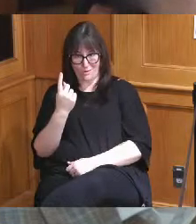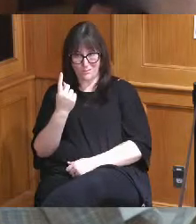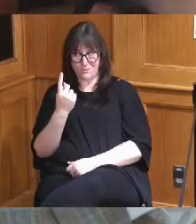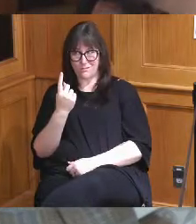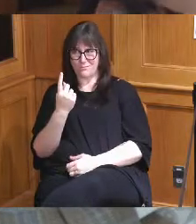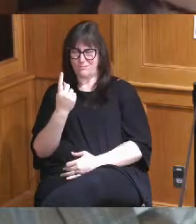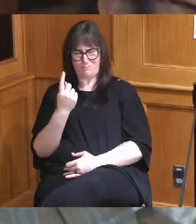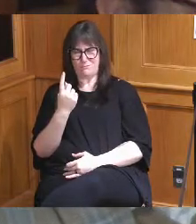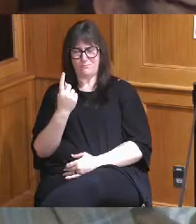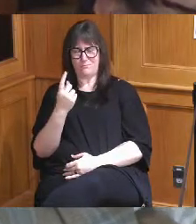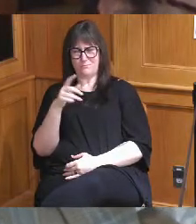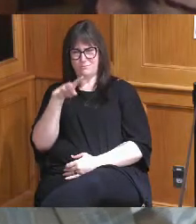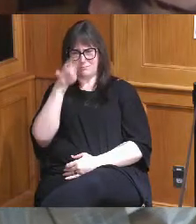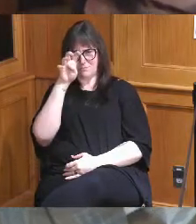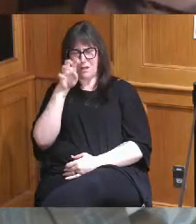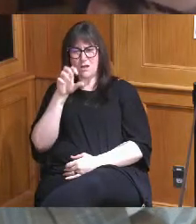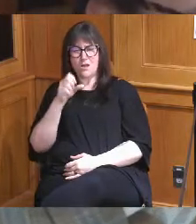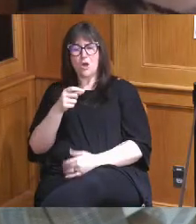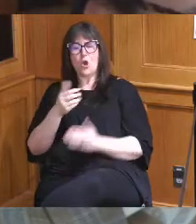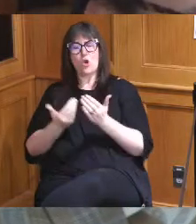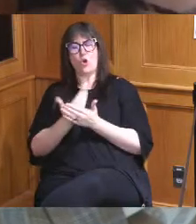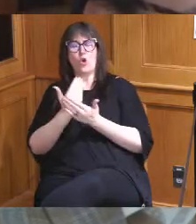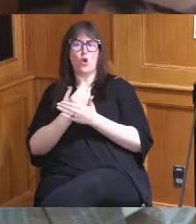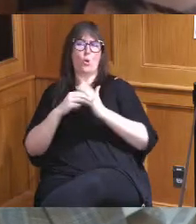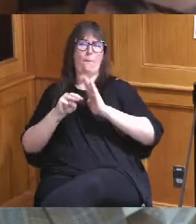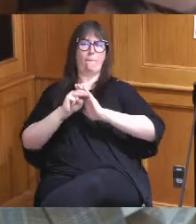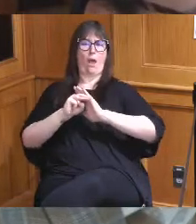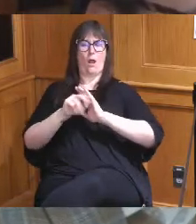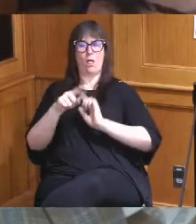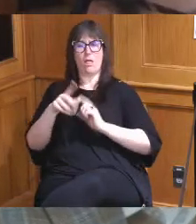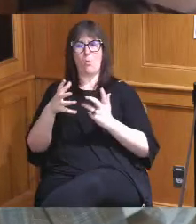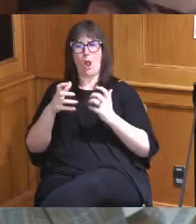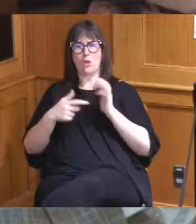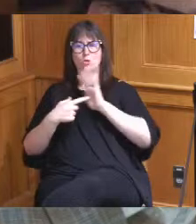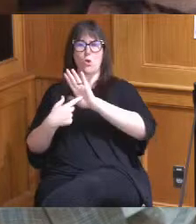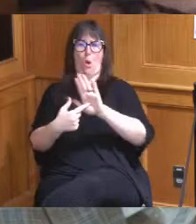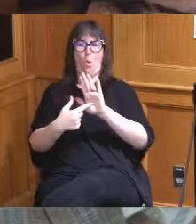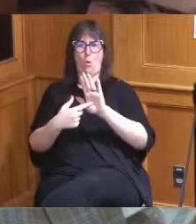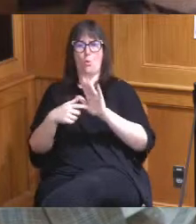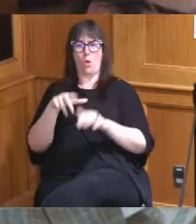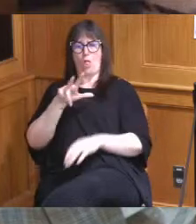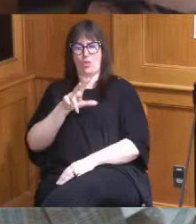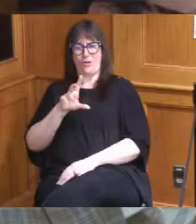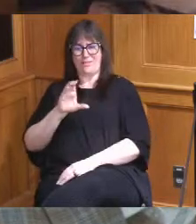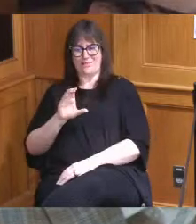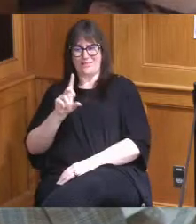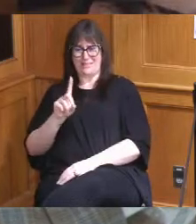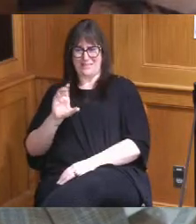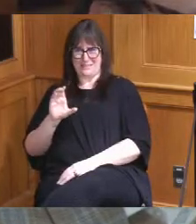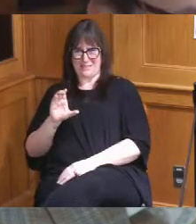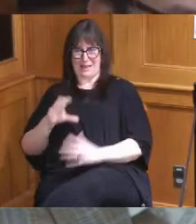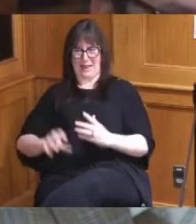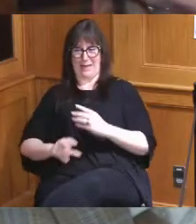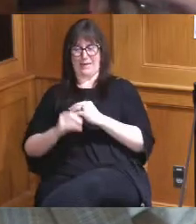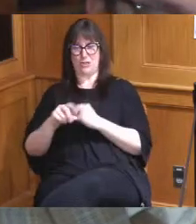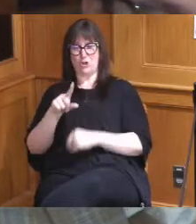this new model, and that they were working with 3CDC. This is in addition